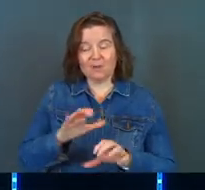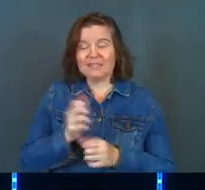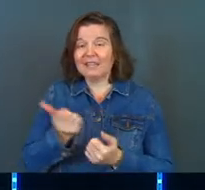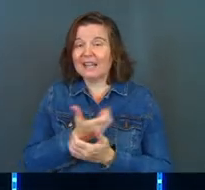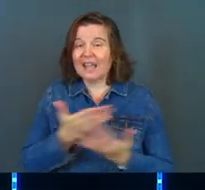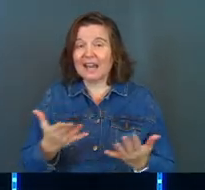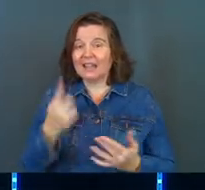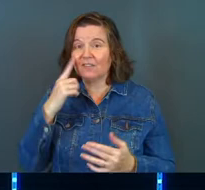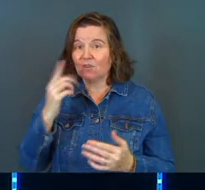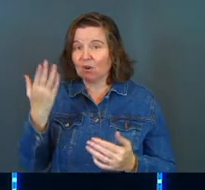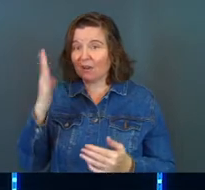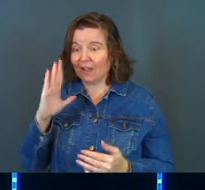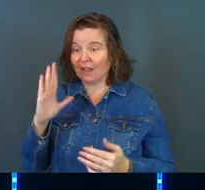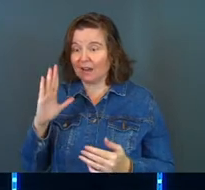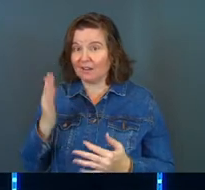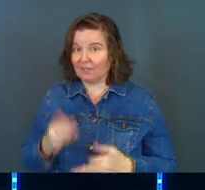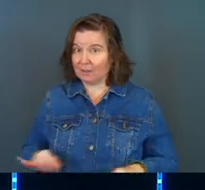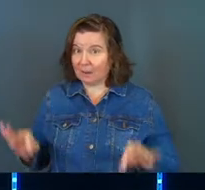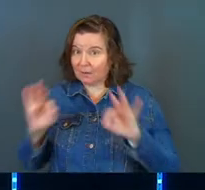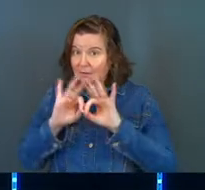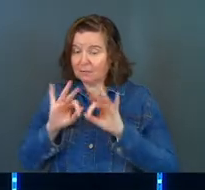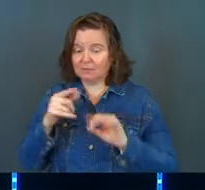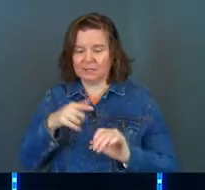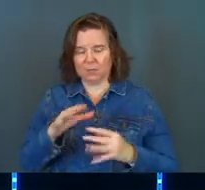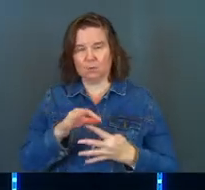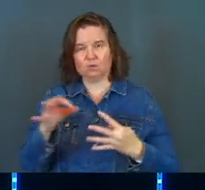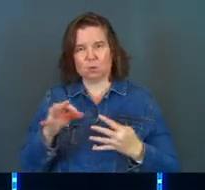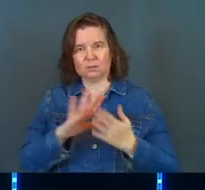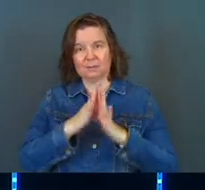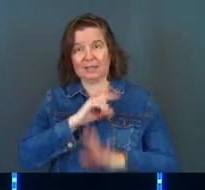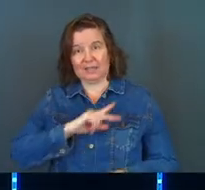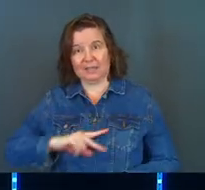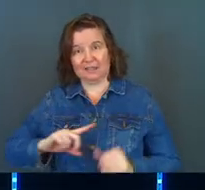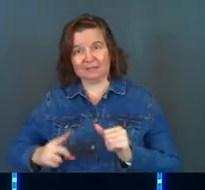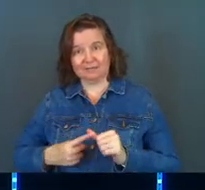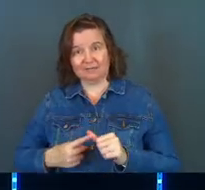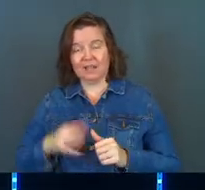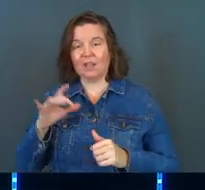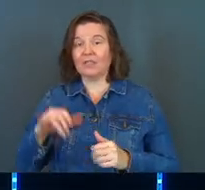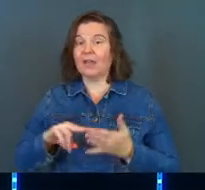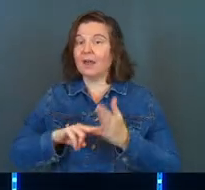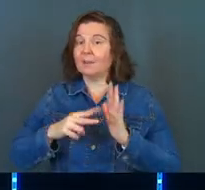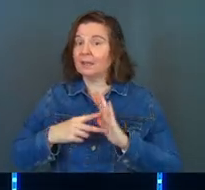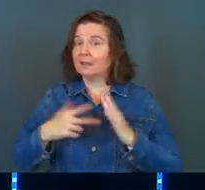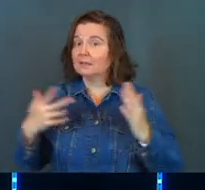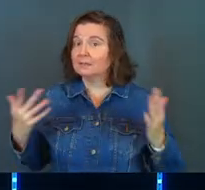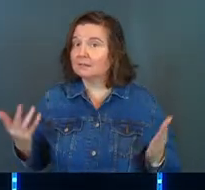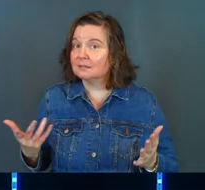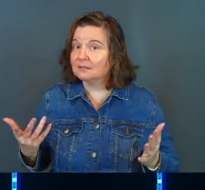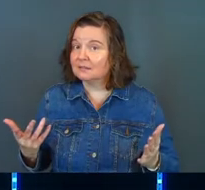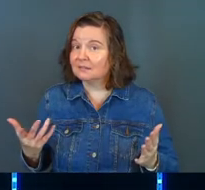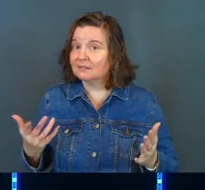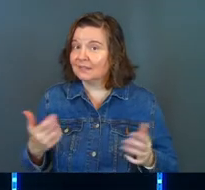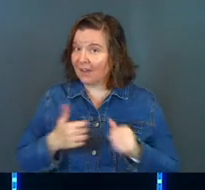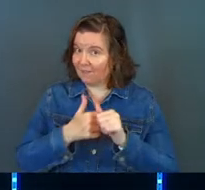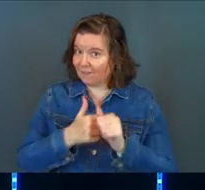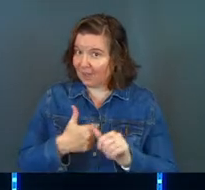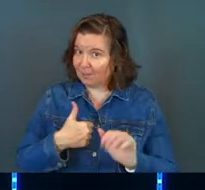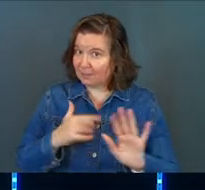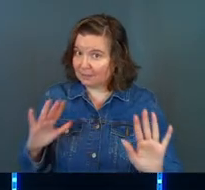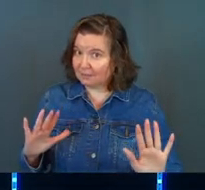did anything for God of consequence, he was chosen to be king. That means, follow me